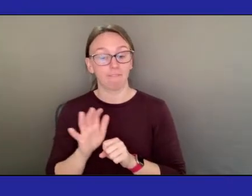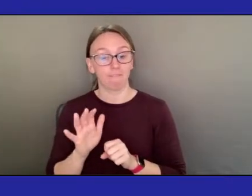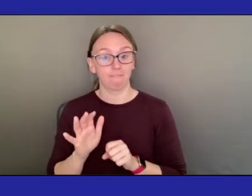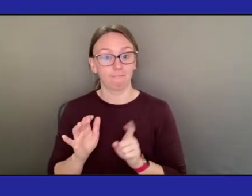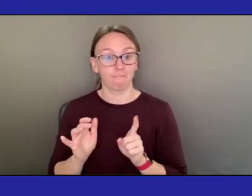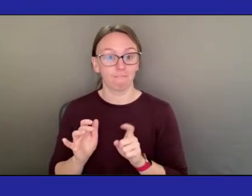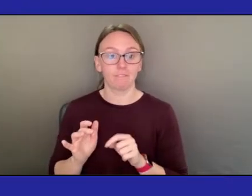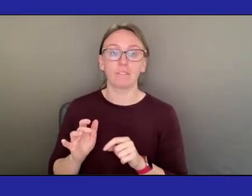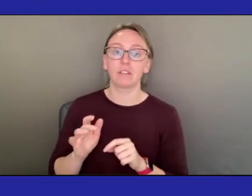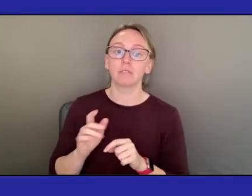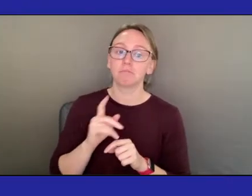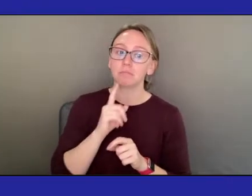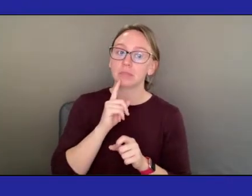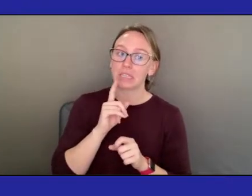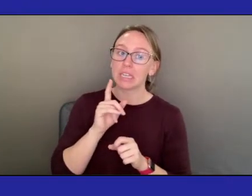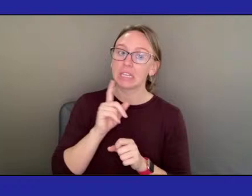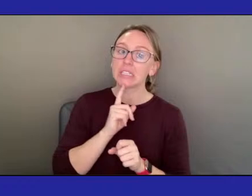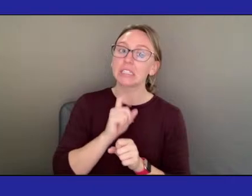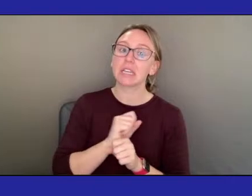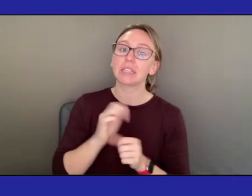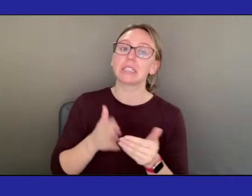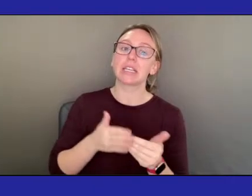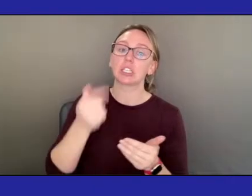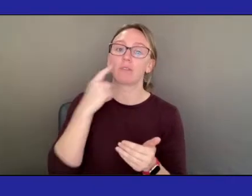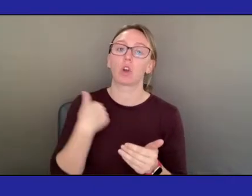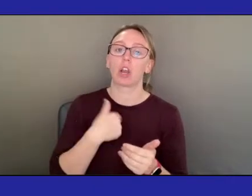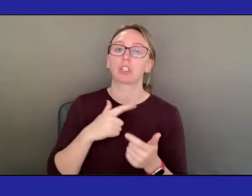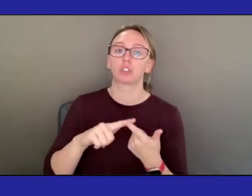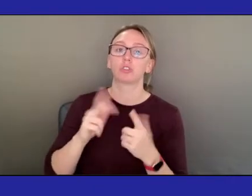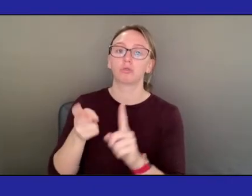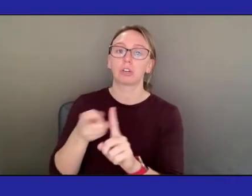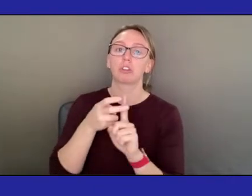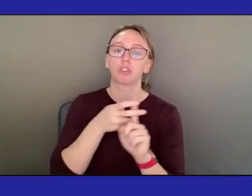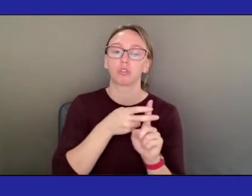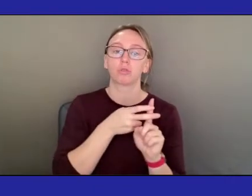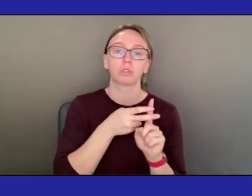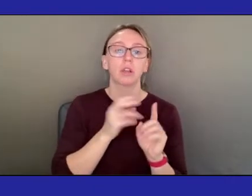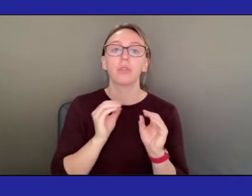us to recruit them. Yeah. They're not in shortage